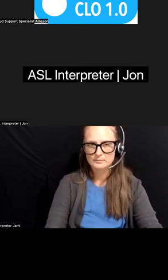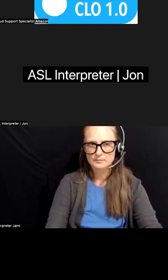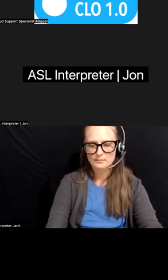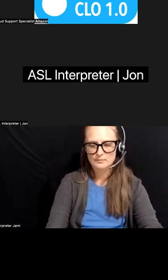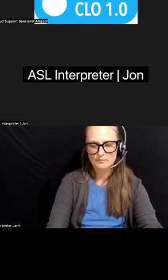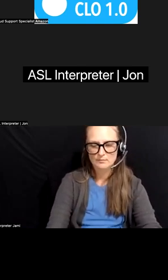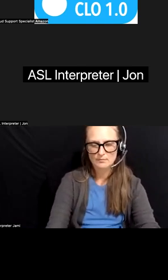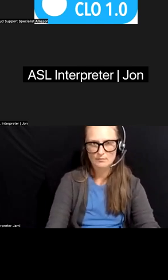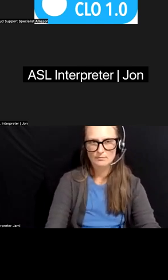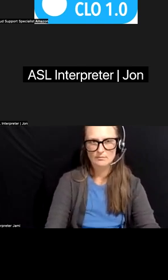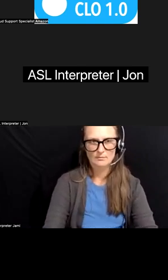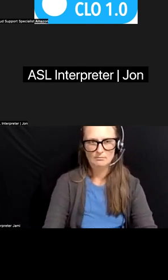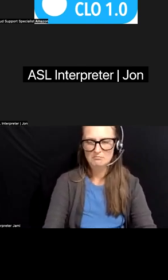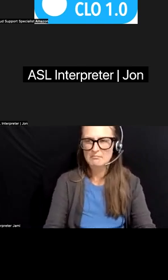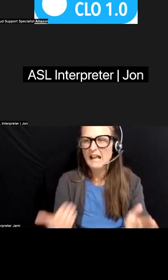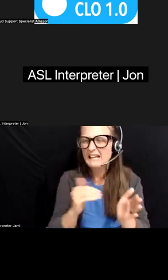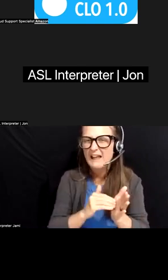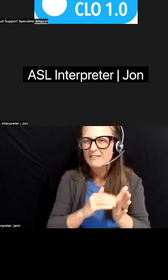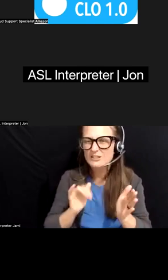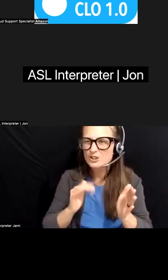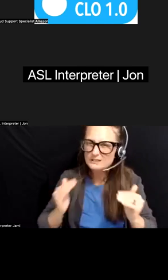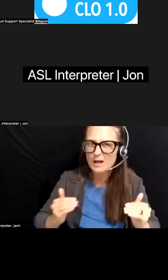So again, server is just high-end computer. Think about